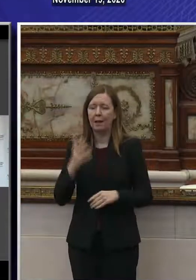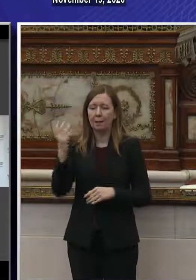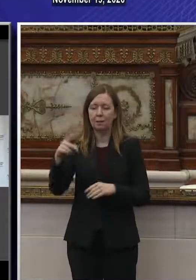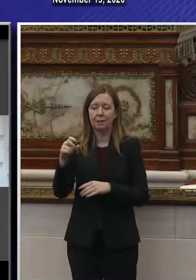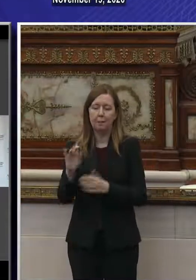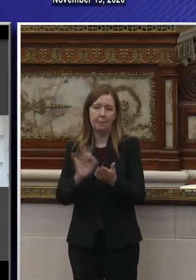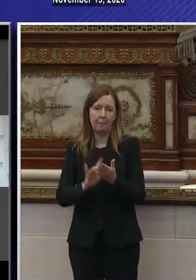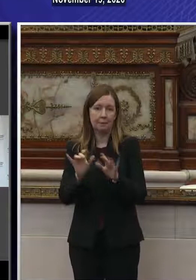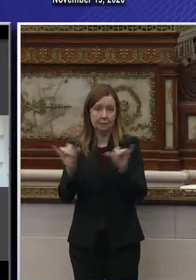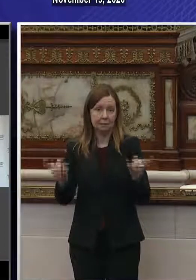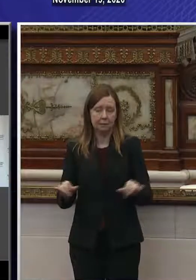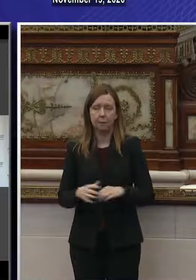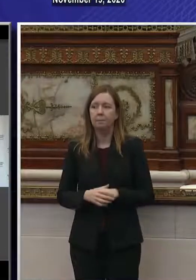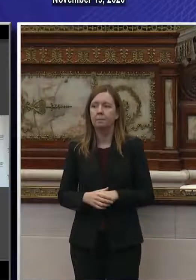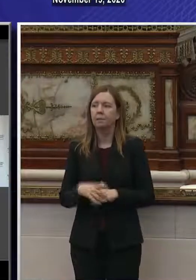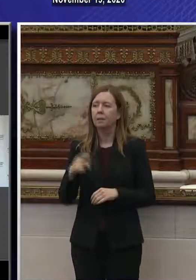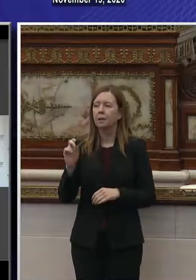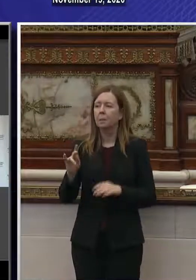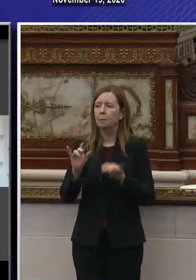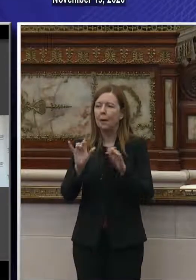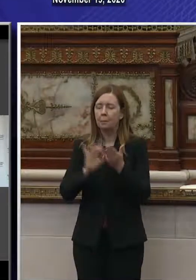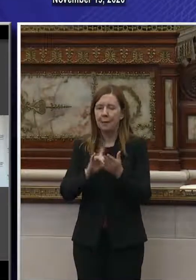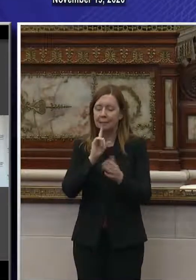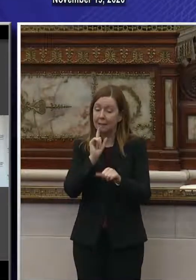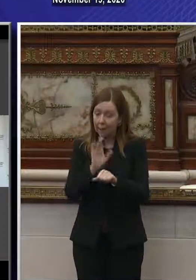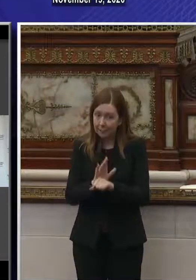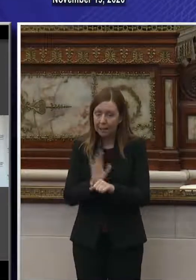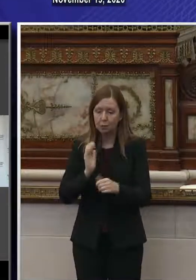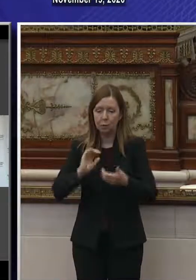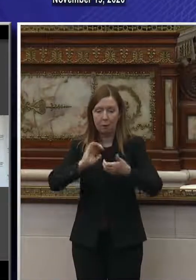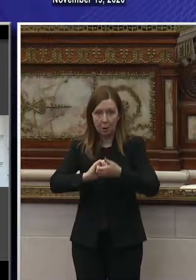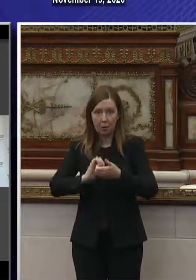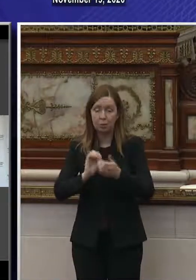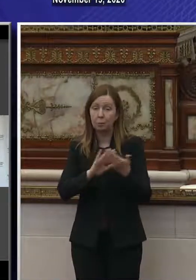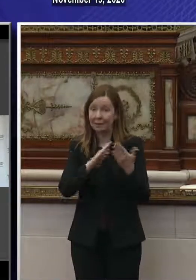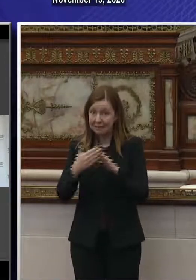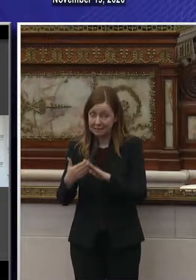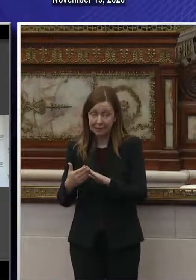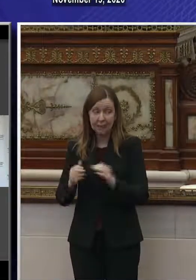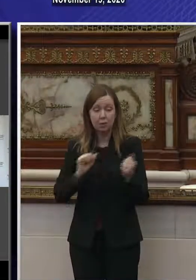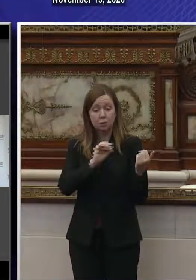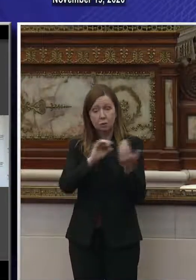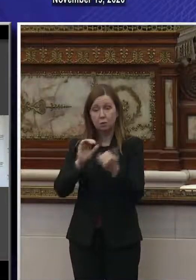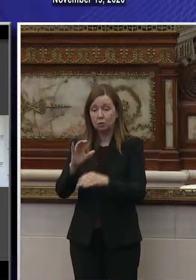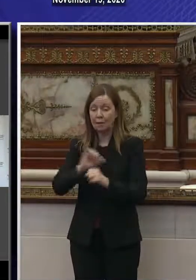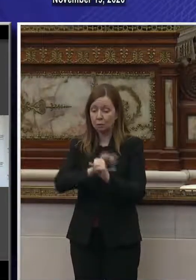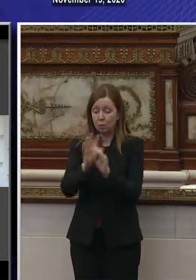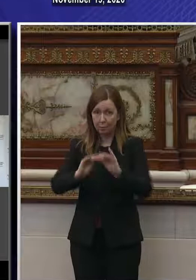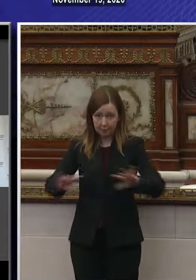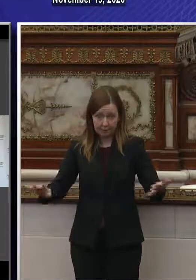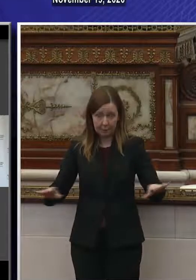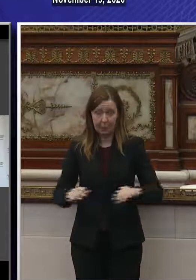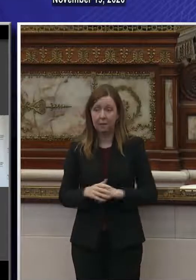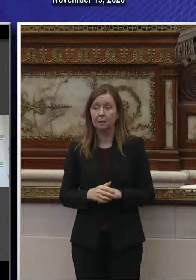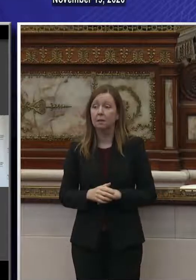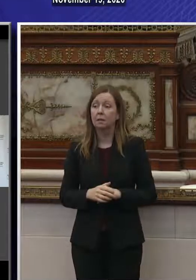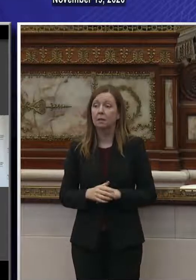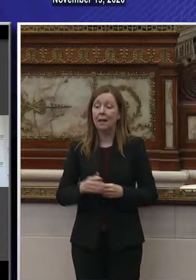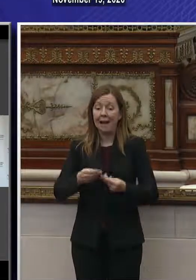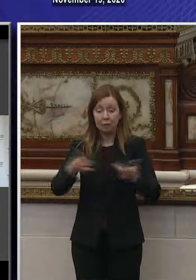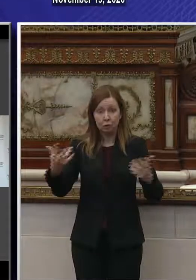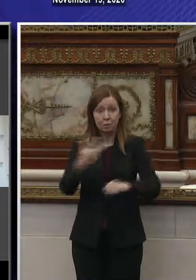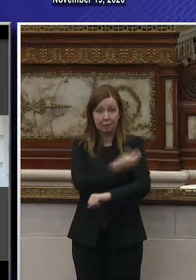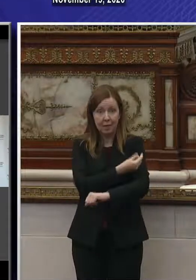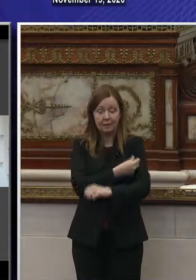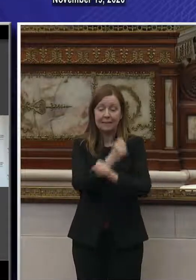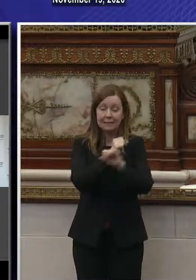Penn Medicine system. Penn Medicine remains committed to our partnership with the city to address the COVID-19 pandemic and distribute